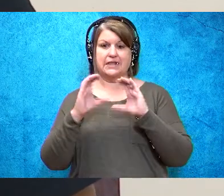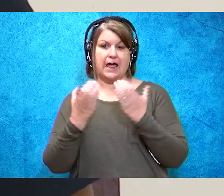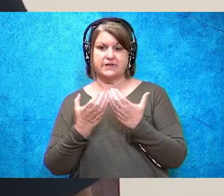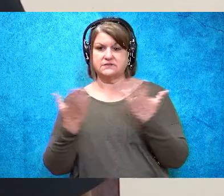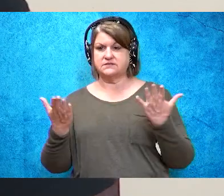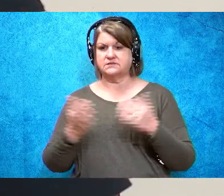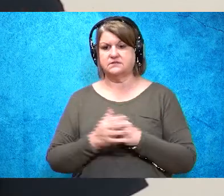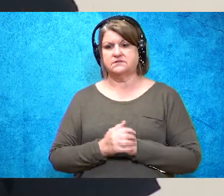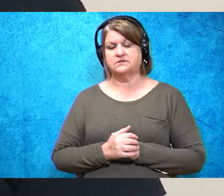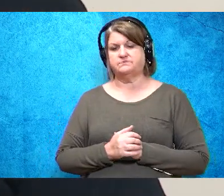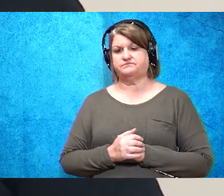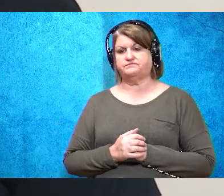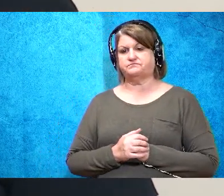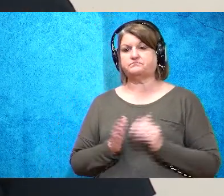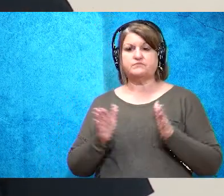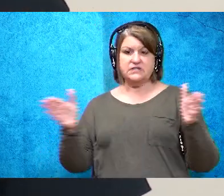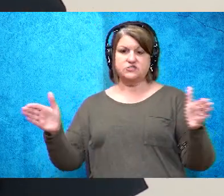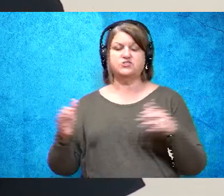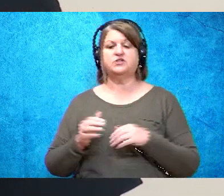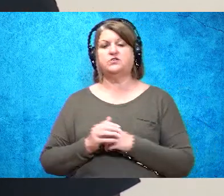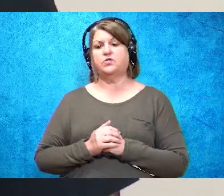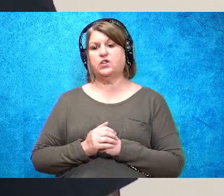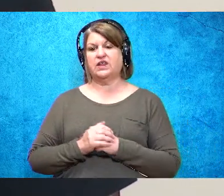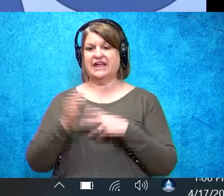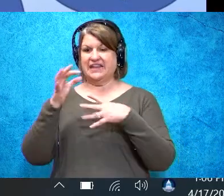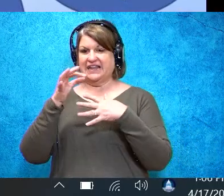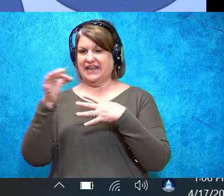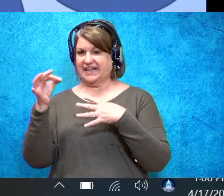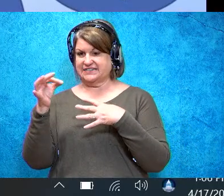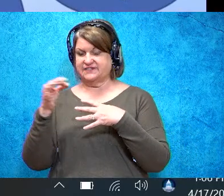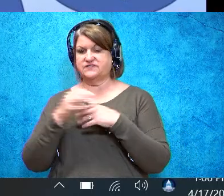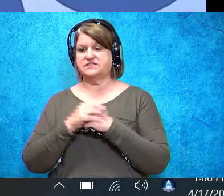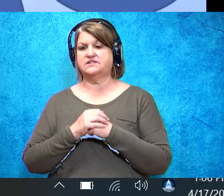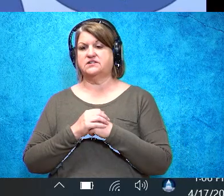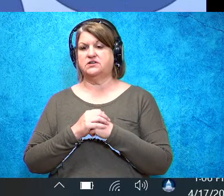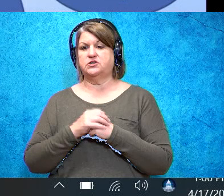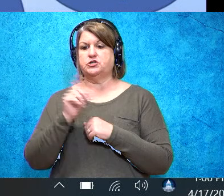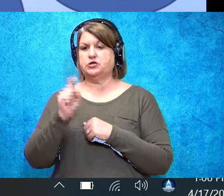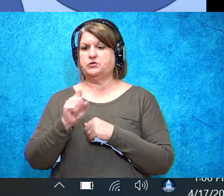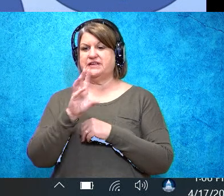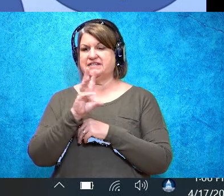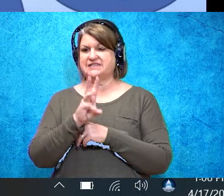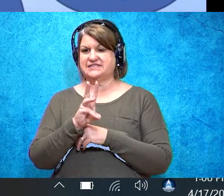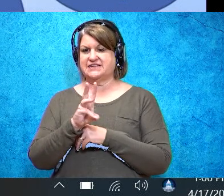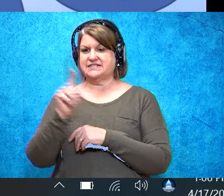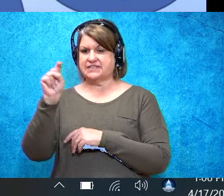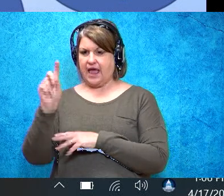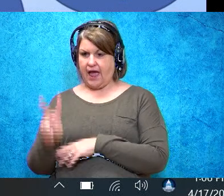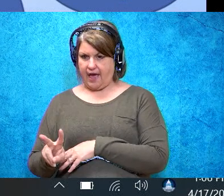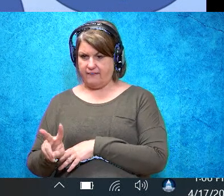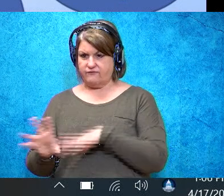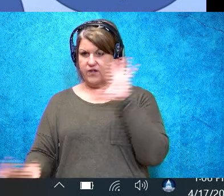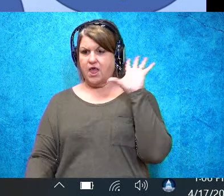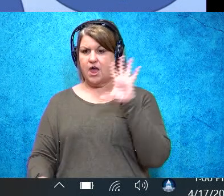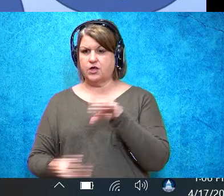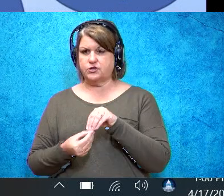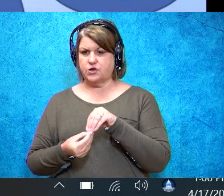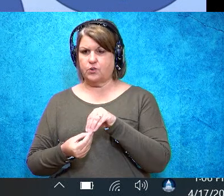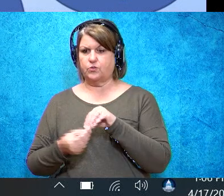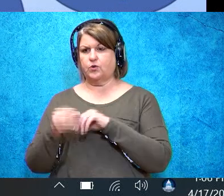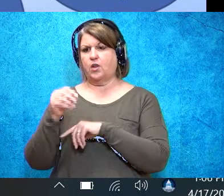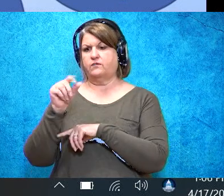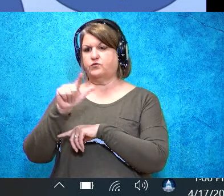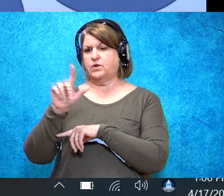Also, general electives, you will need an addition of 6.5 general electives for a total of 28 credits on the